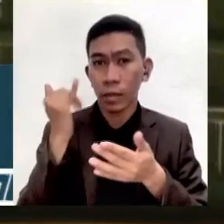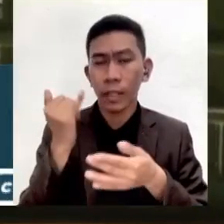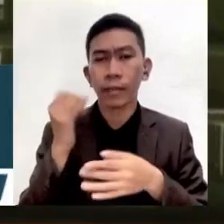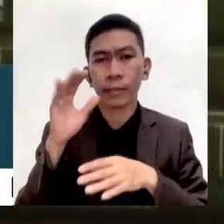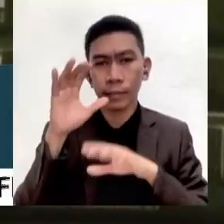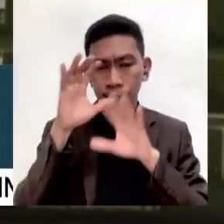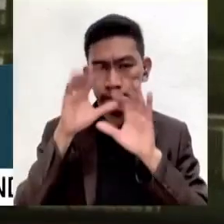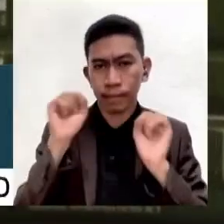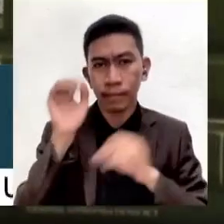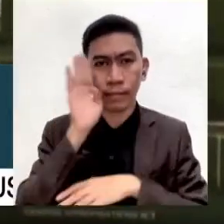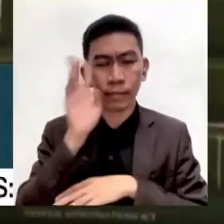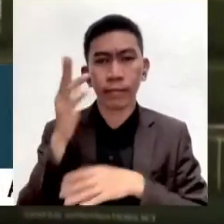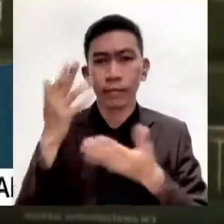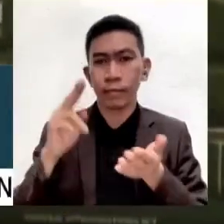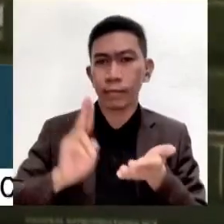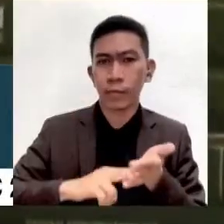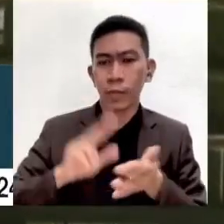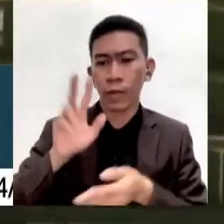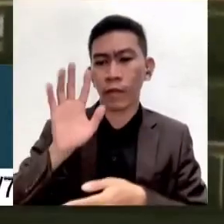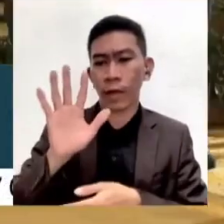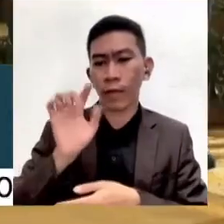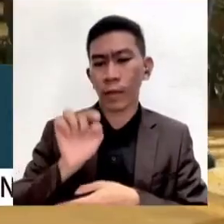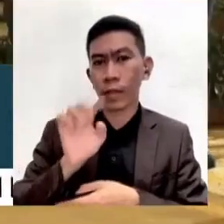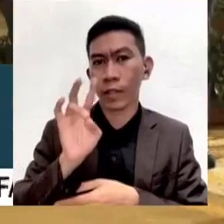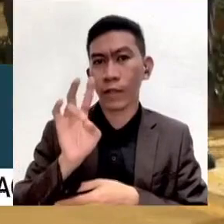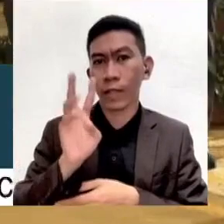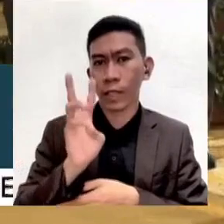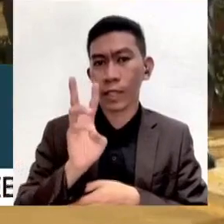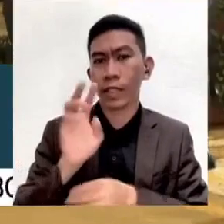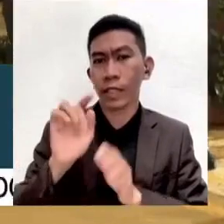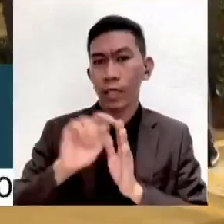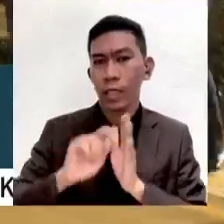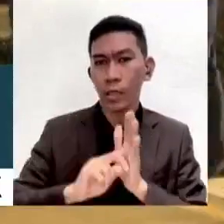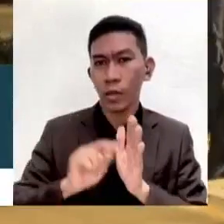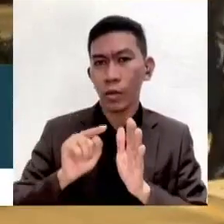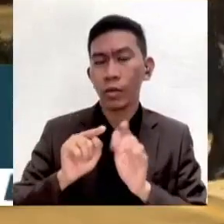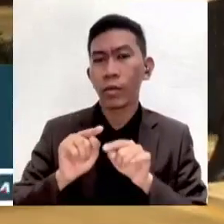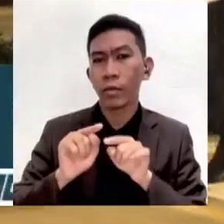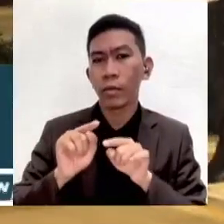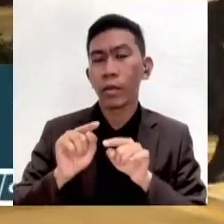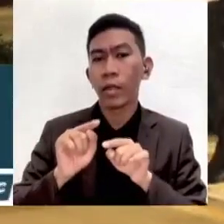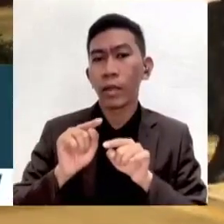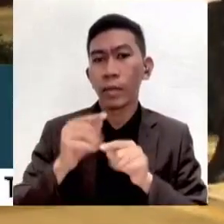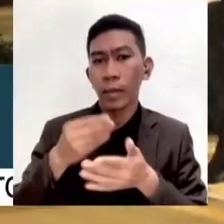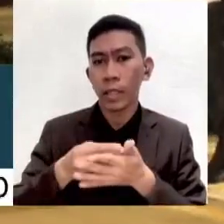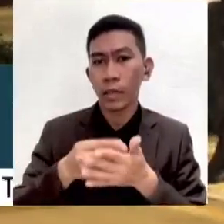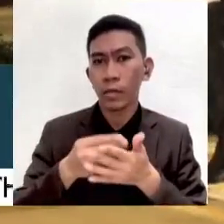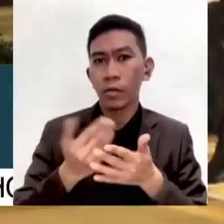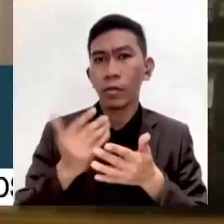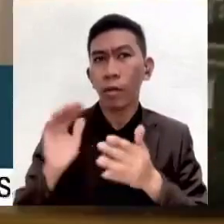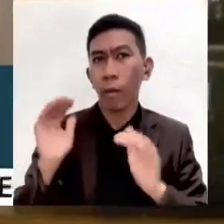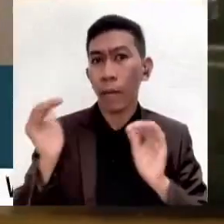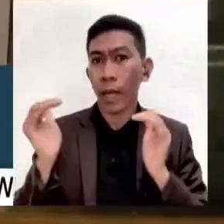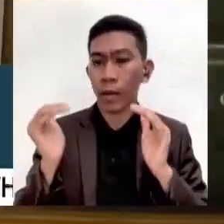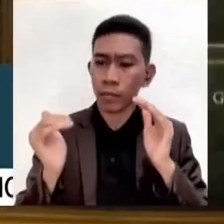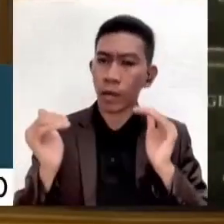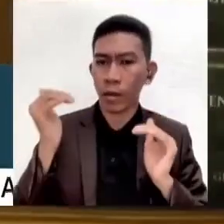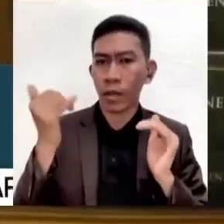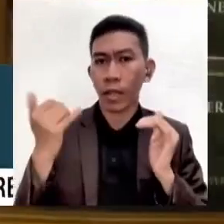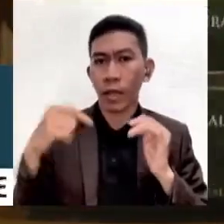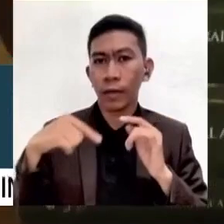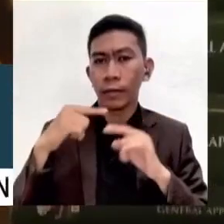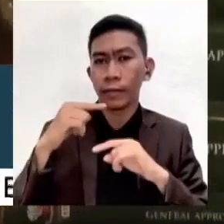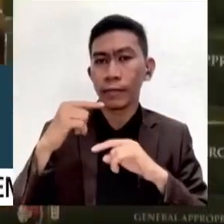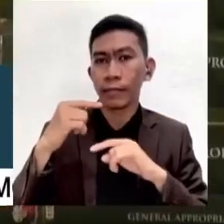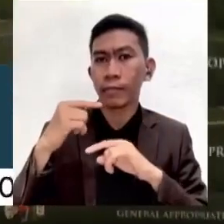signed the 5.76 trillion peso spending measure, which is 9.6% higher than this year's national budget. The chief executive